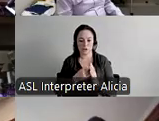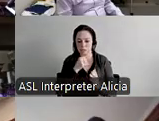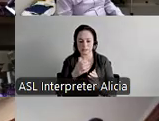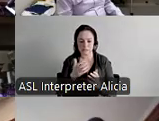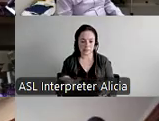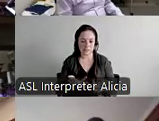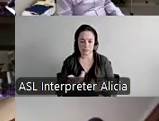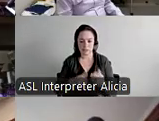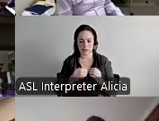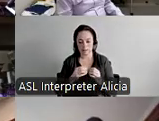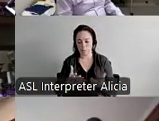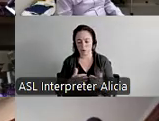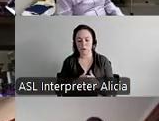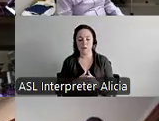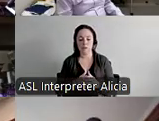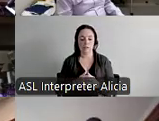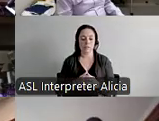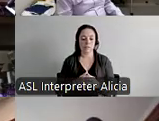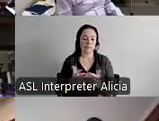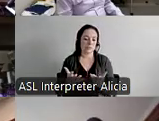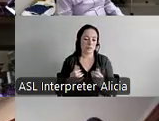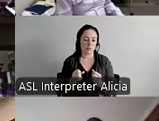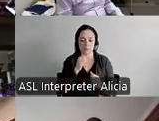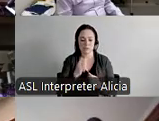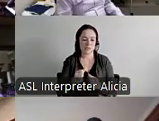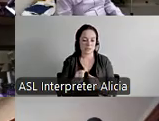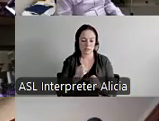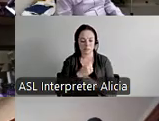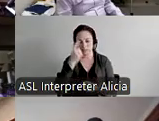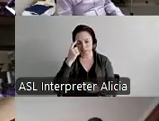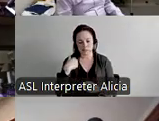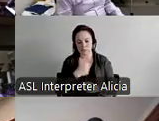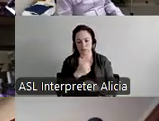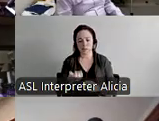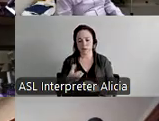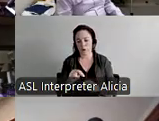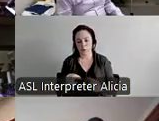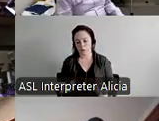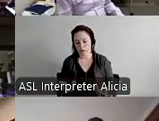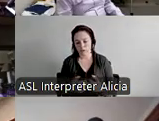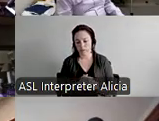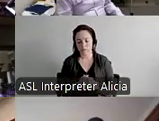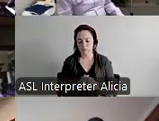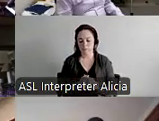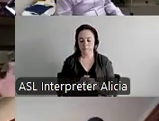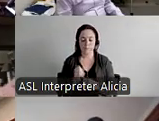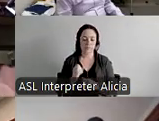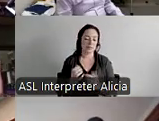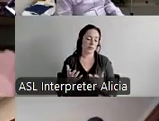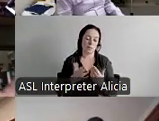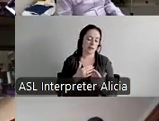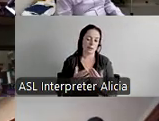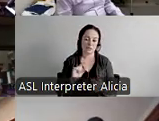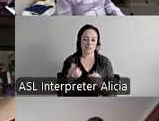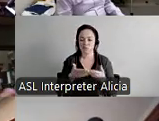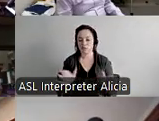mean, the organization. And so it just doesn't make sense for us to be owning that. And so anyway, it's just a